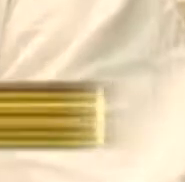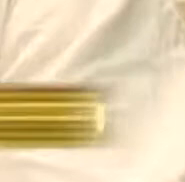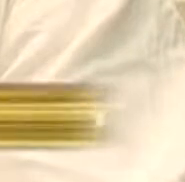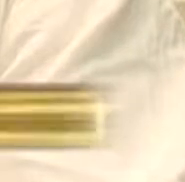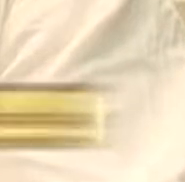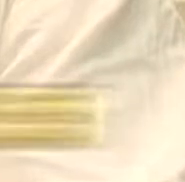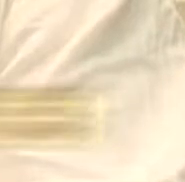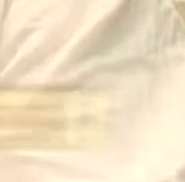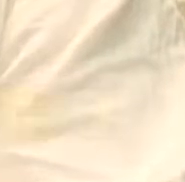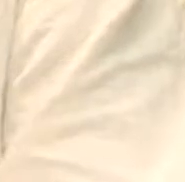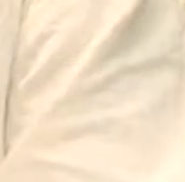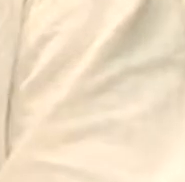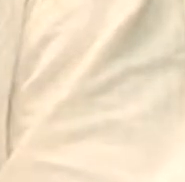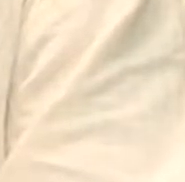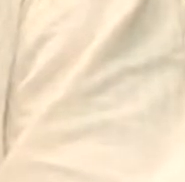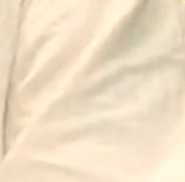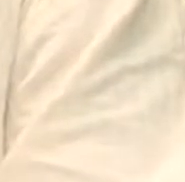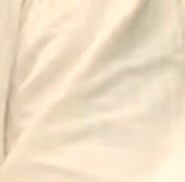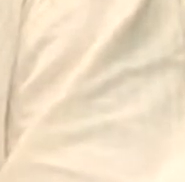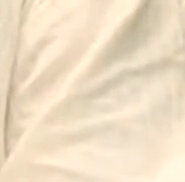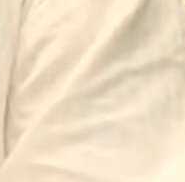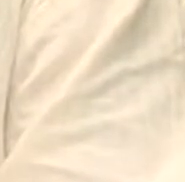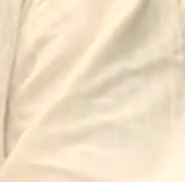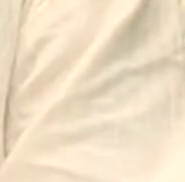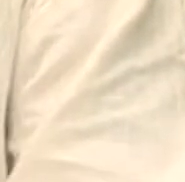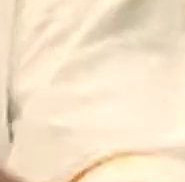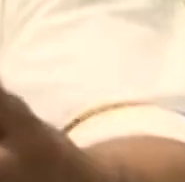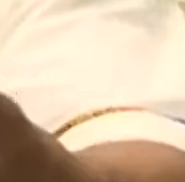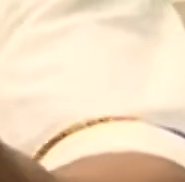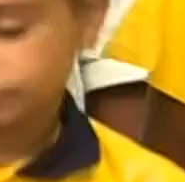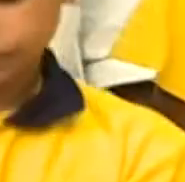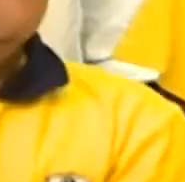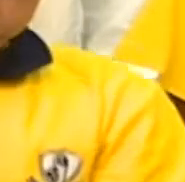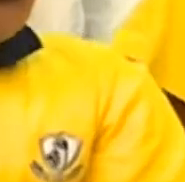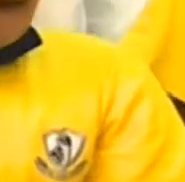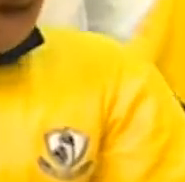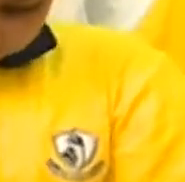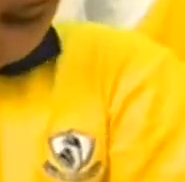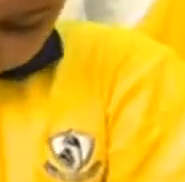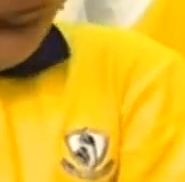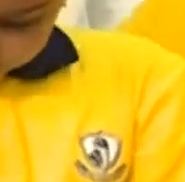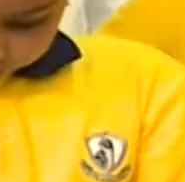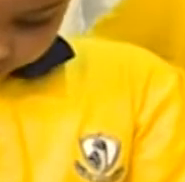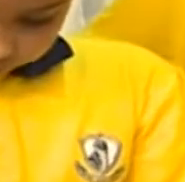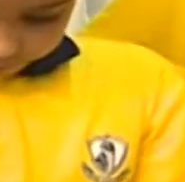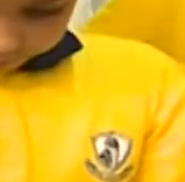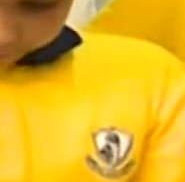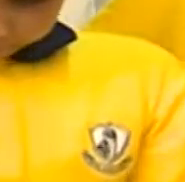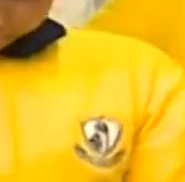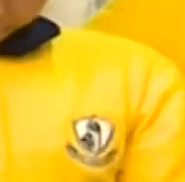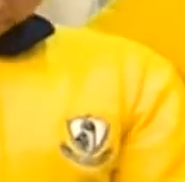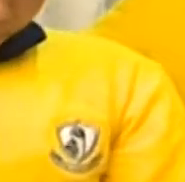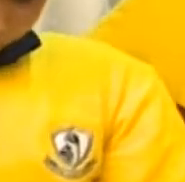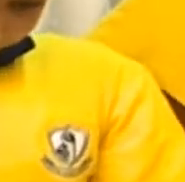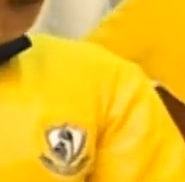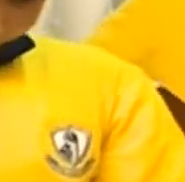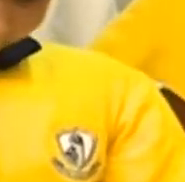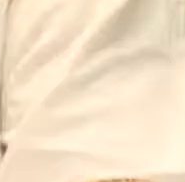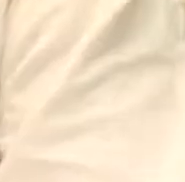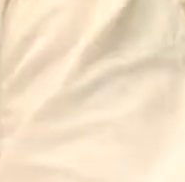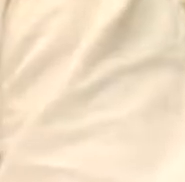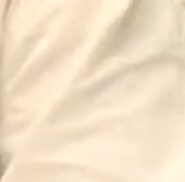into that. You come with your contribution. How do you interpret, you know, that situation we are in, you know?